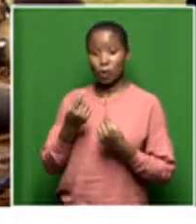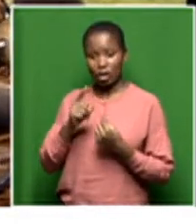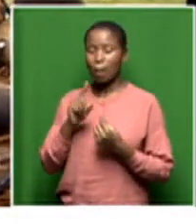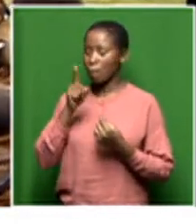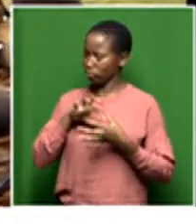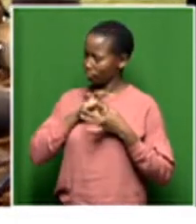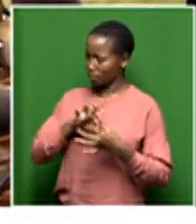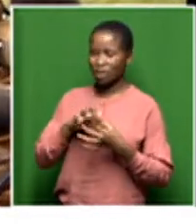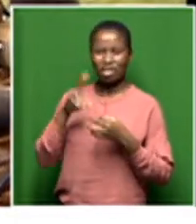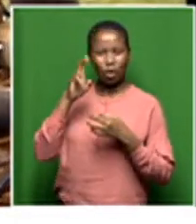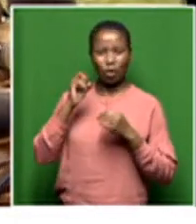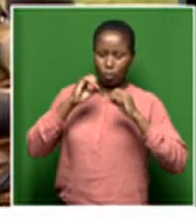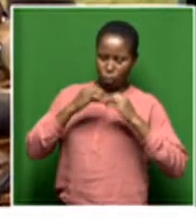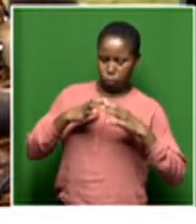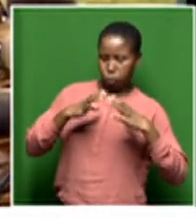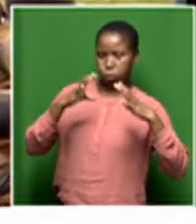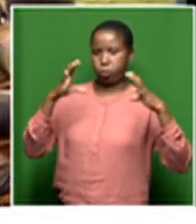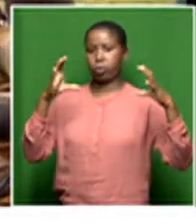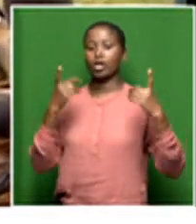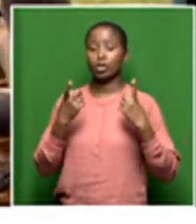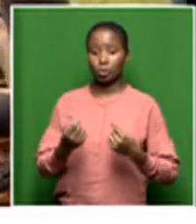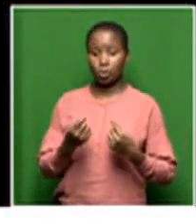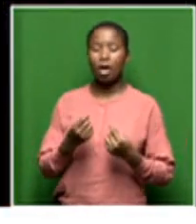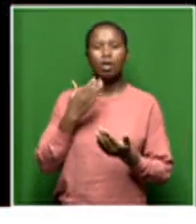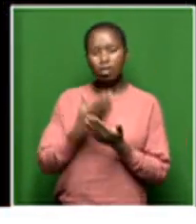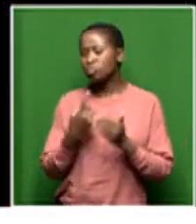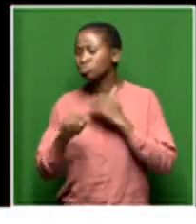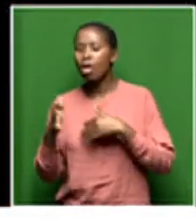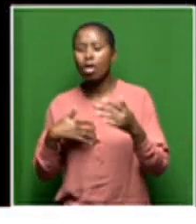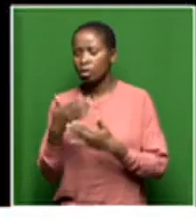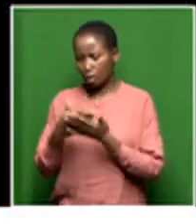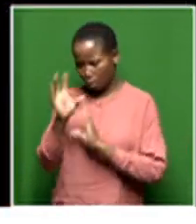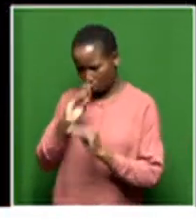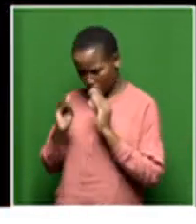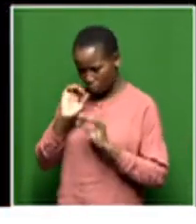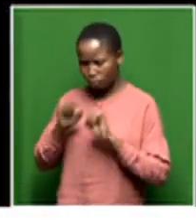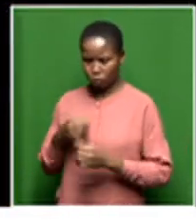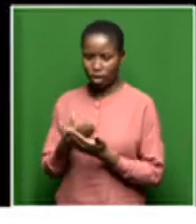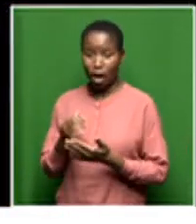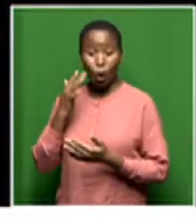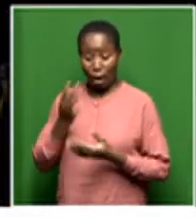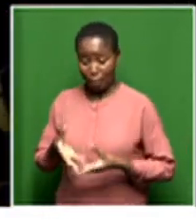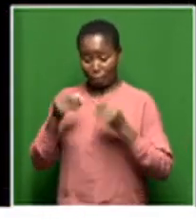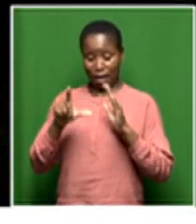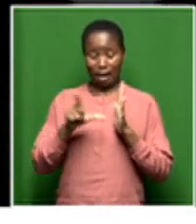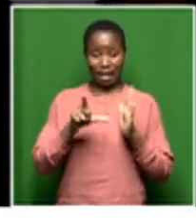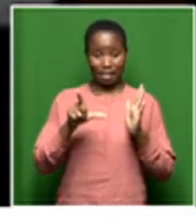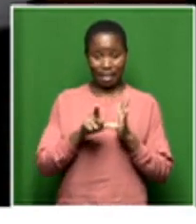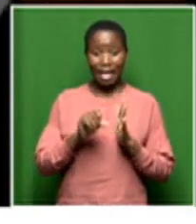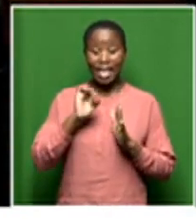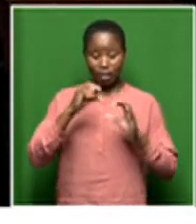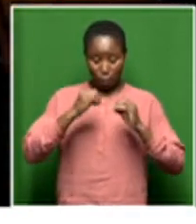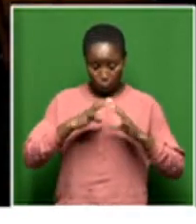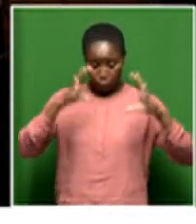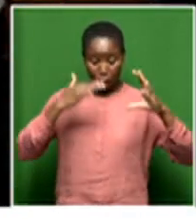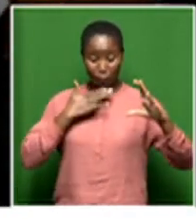ballooning. There are very few places that you can learn without owning a balloon. And when you do get your license without a balloon, there are even less